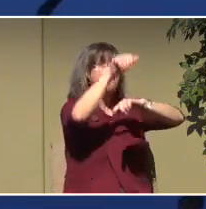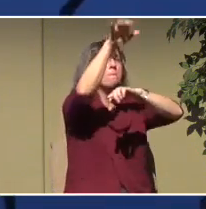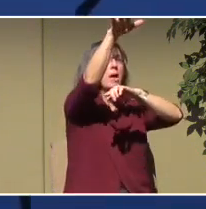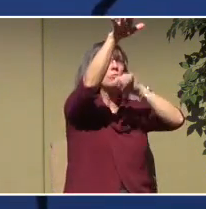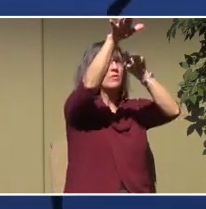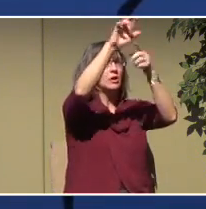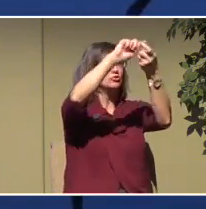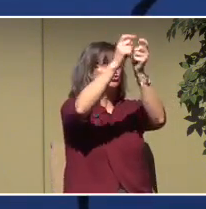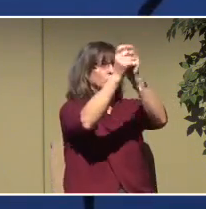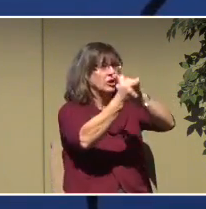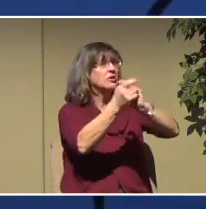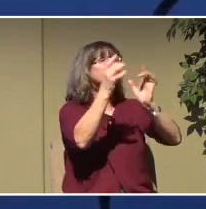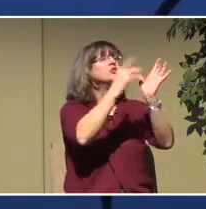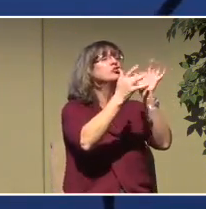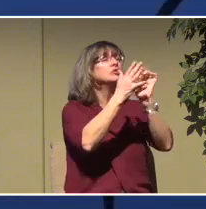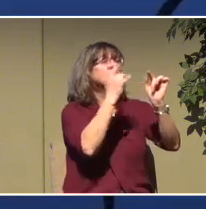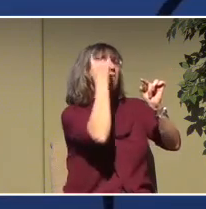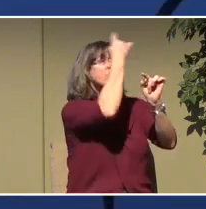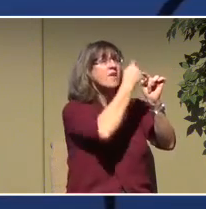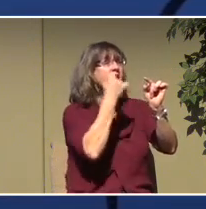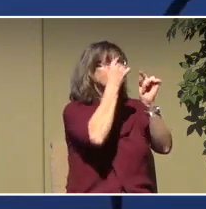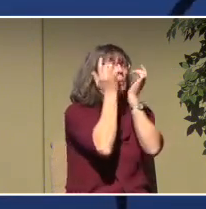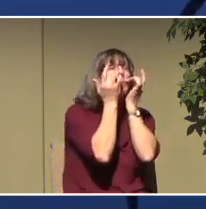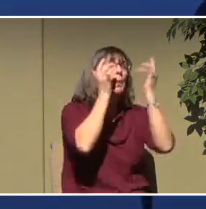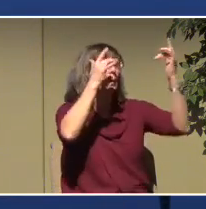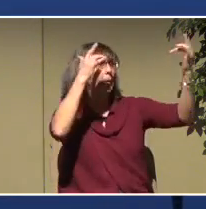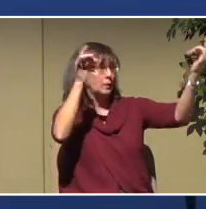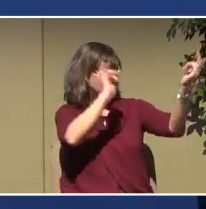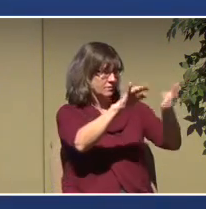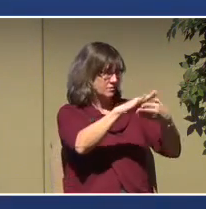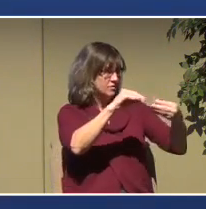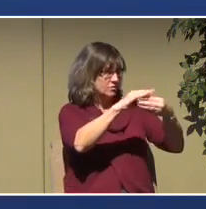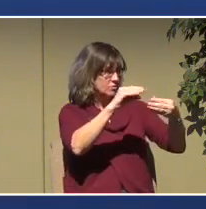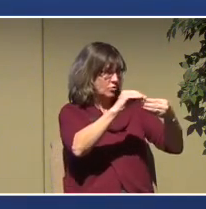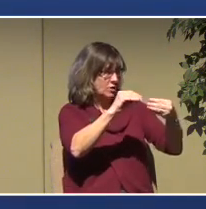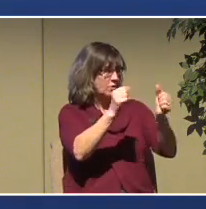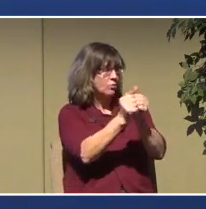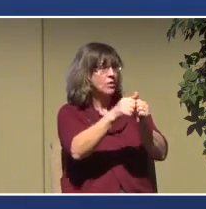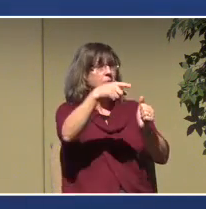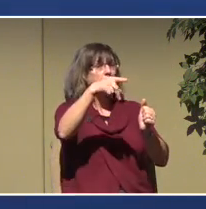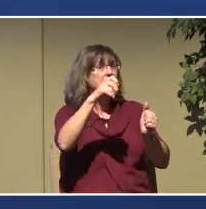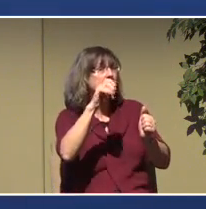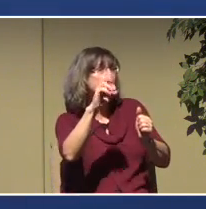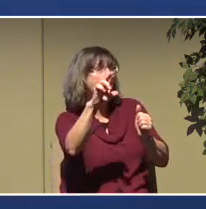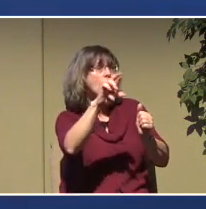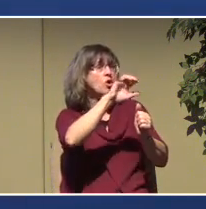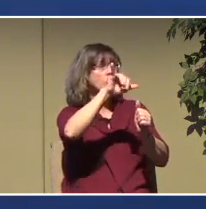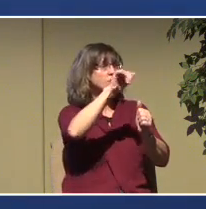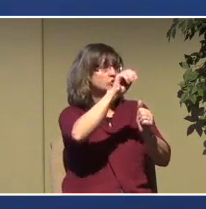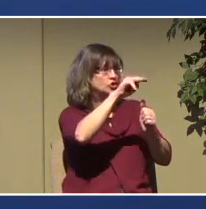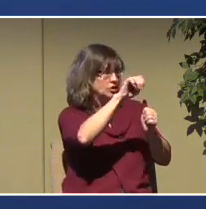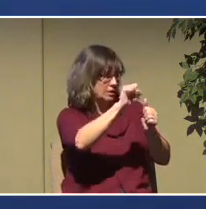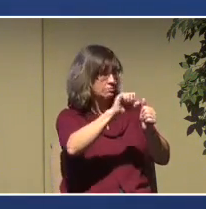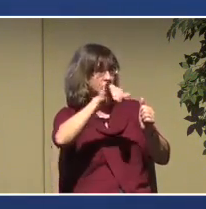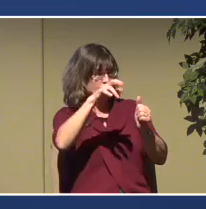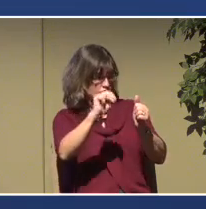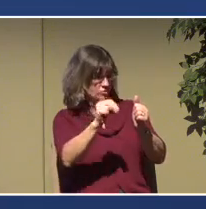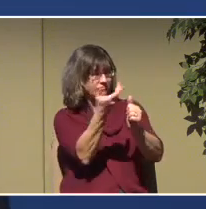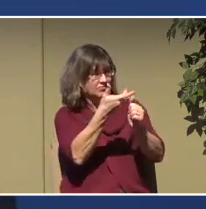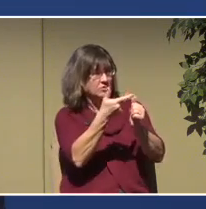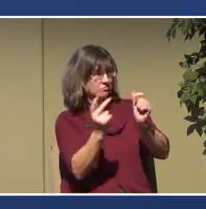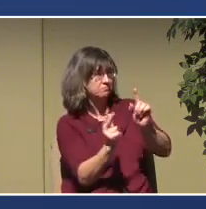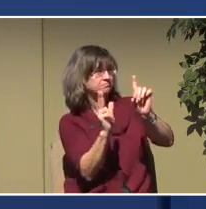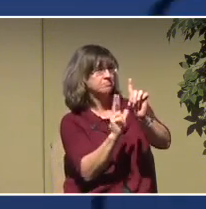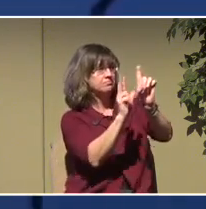cast out an evil spirit from this boy. And he had an evil spirit that would make him convulse and cast